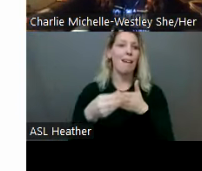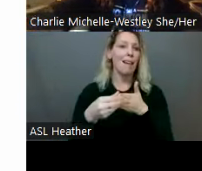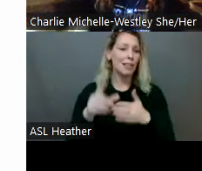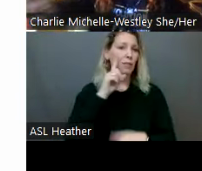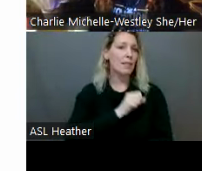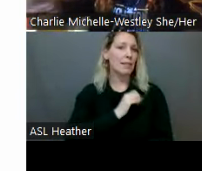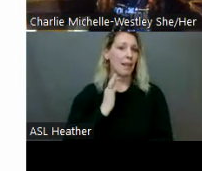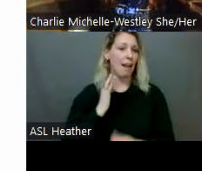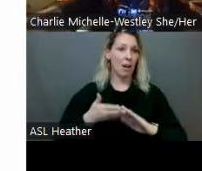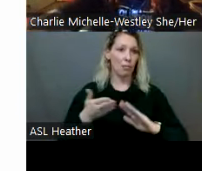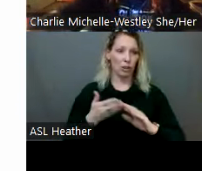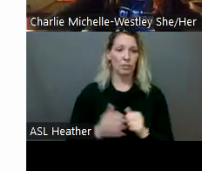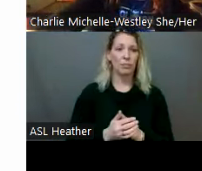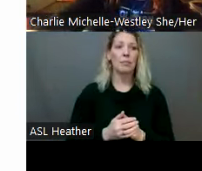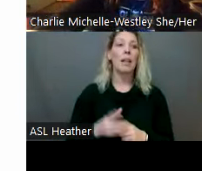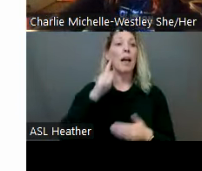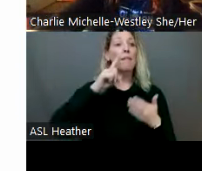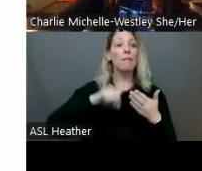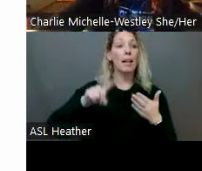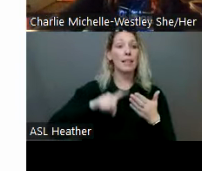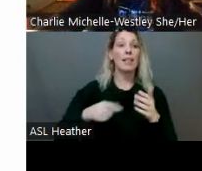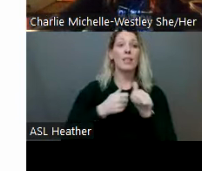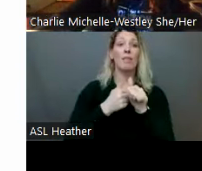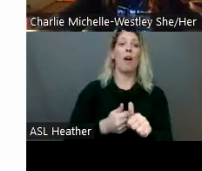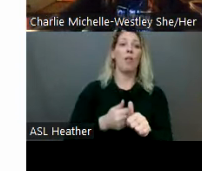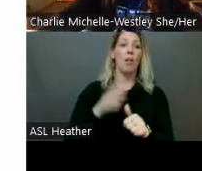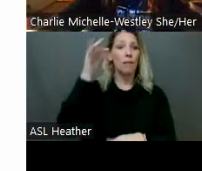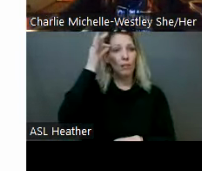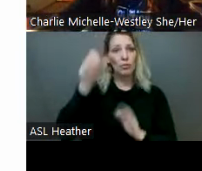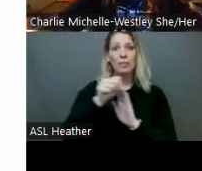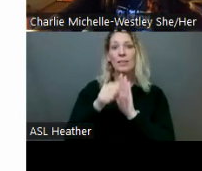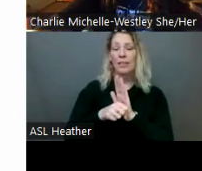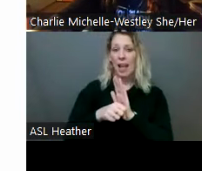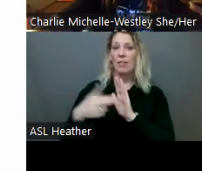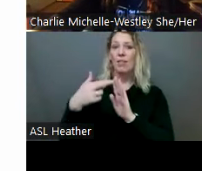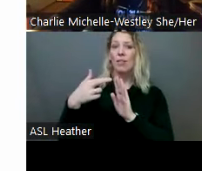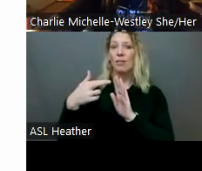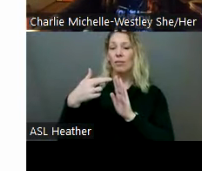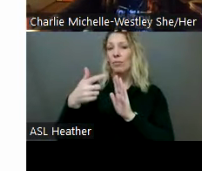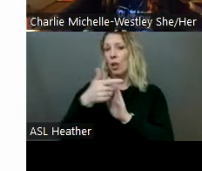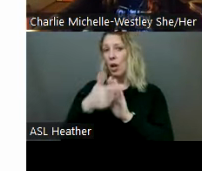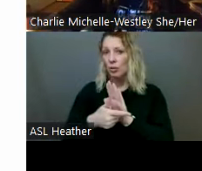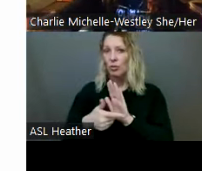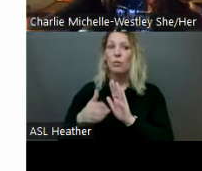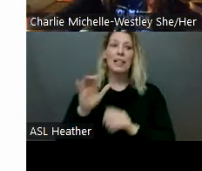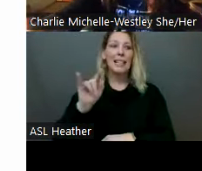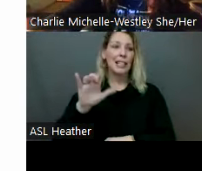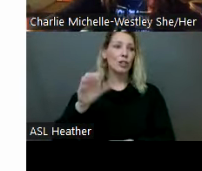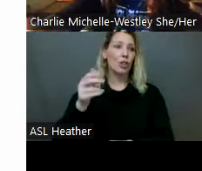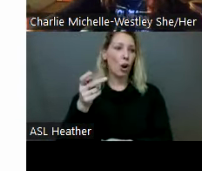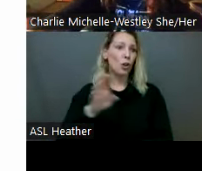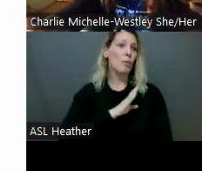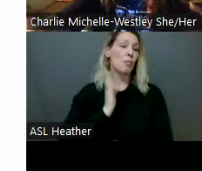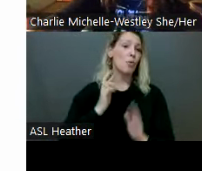operations. B, investigation shall follow federal and state constitutions and laws, city charter, board rules